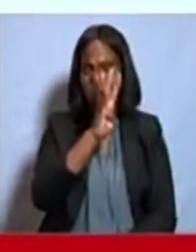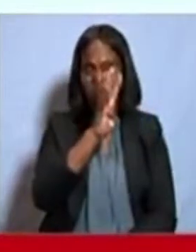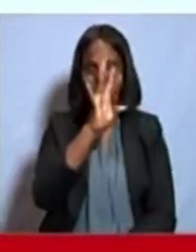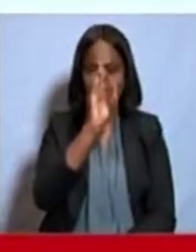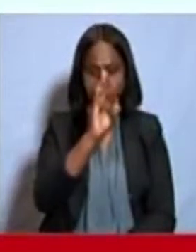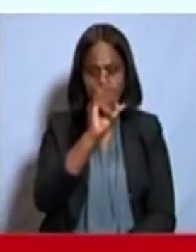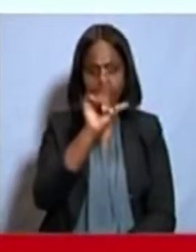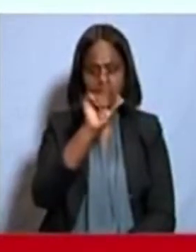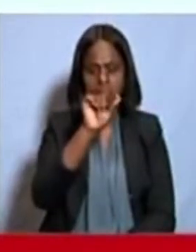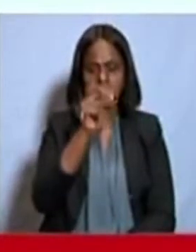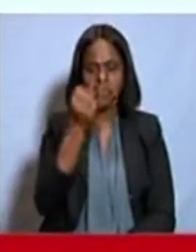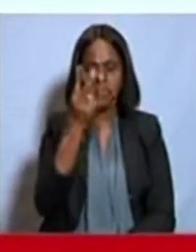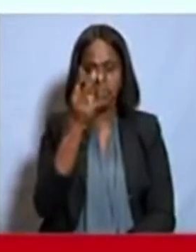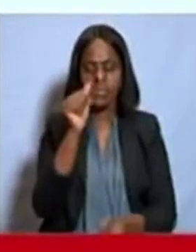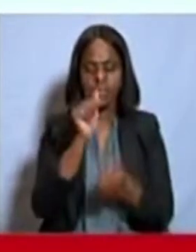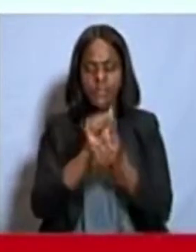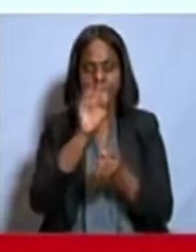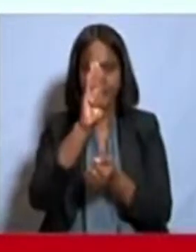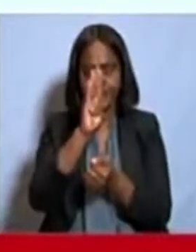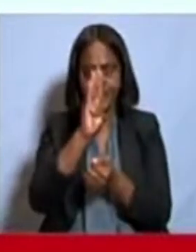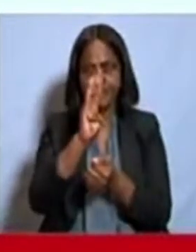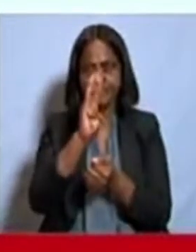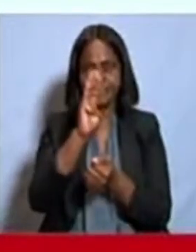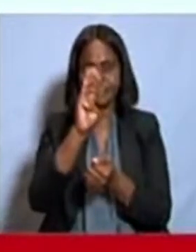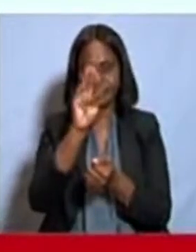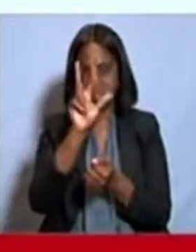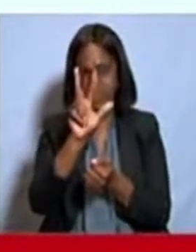2012 and number B23 of